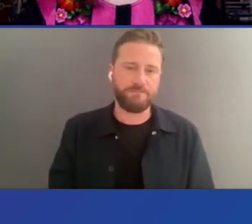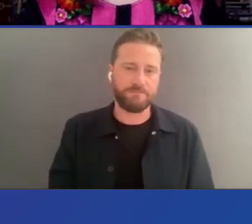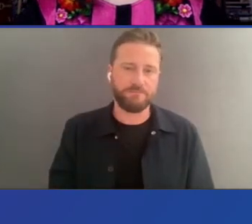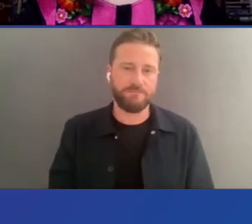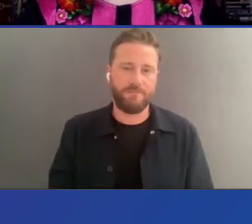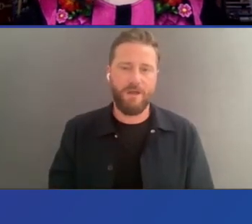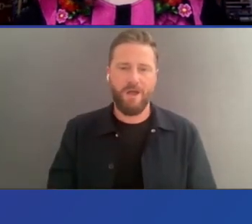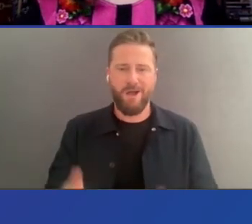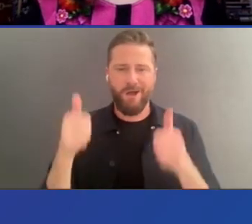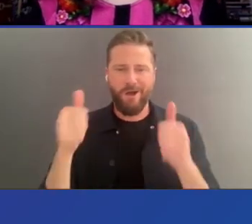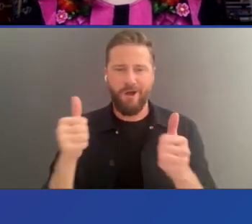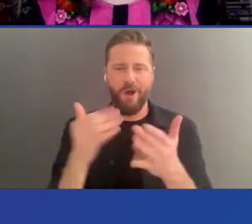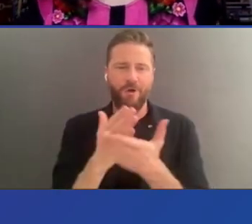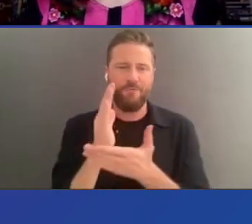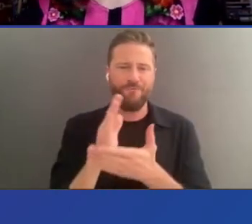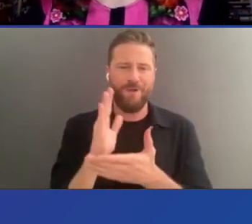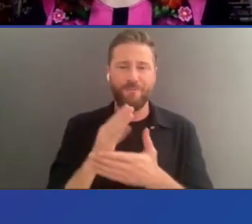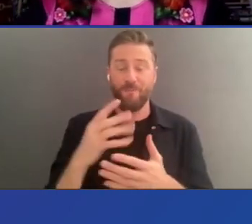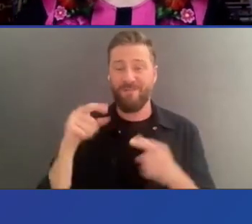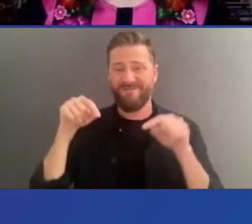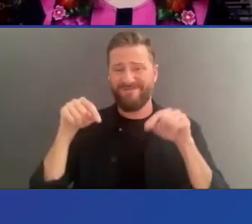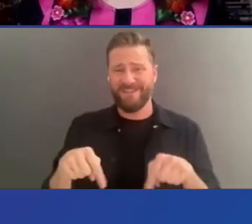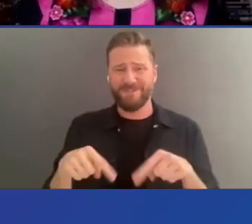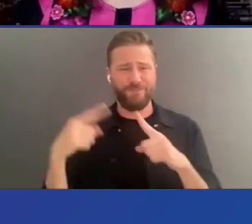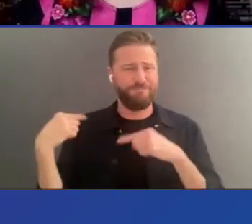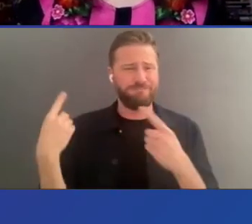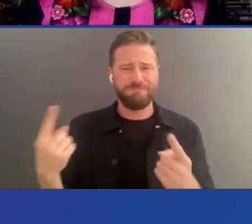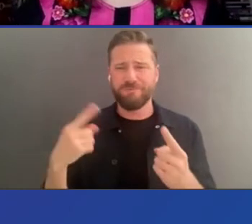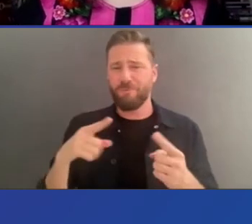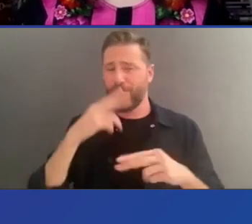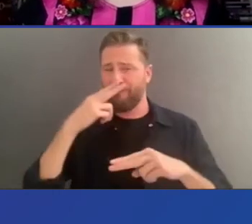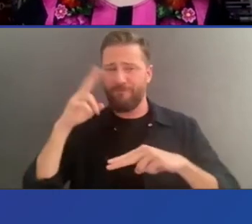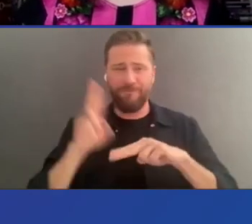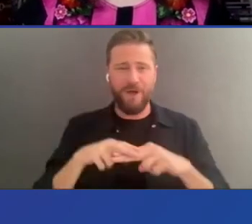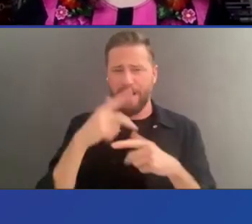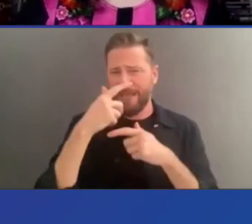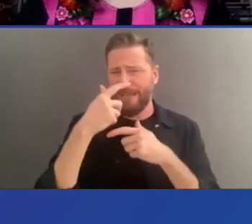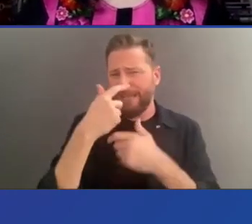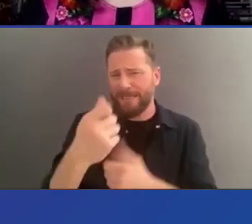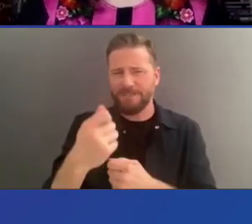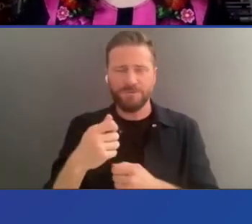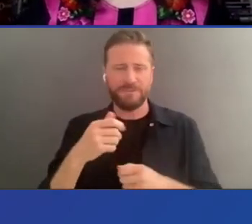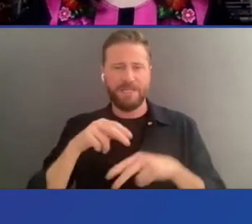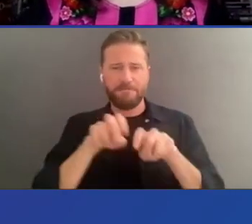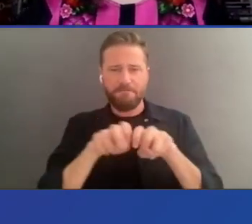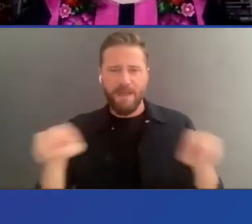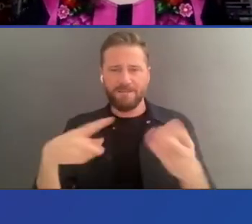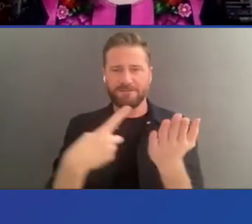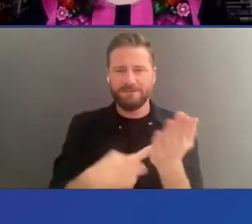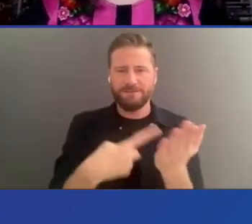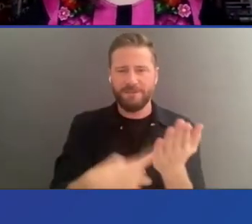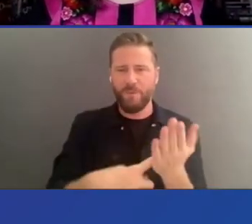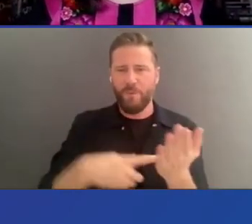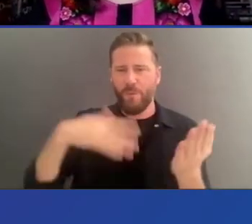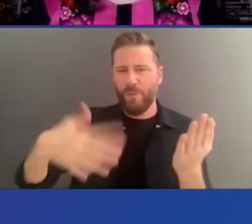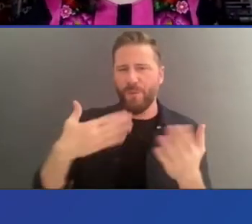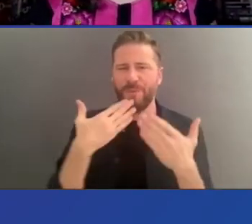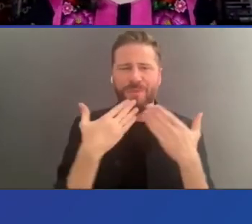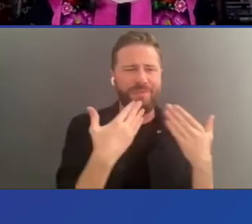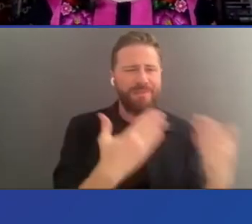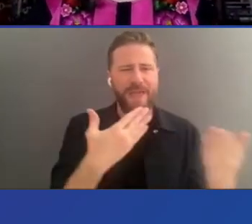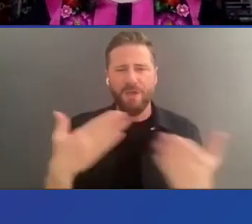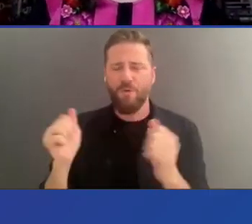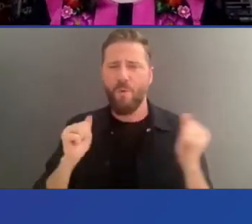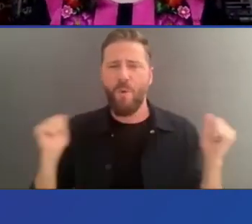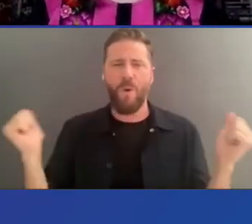All right. Well, this has been a riveting panel discussion. Thank you all so much, and thank you to our